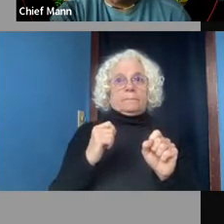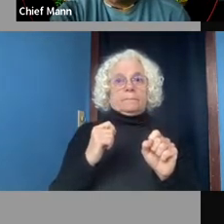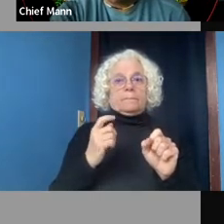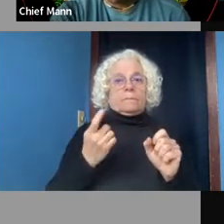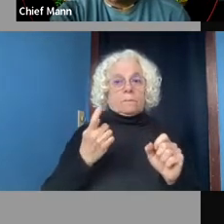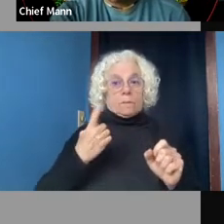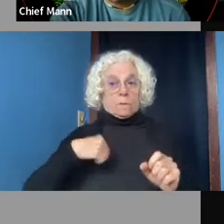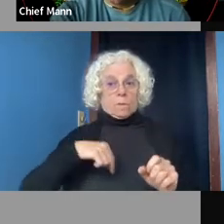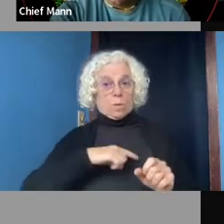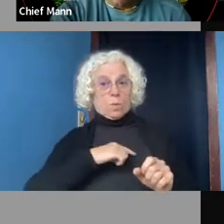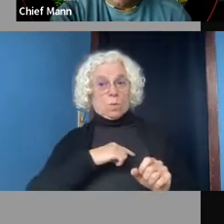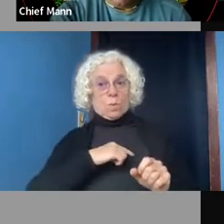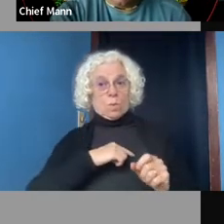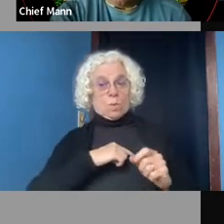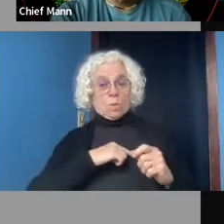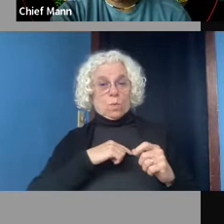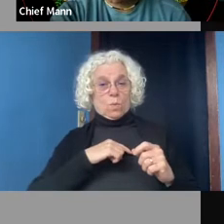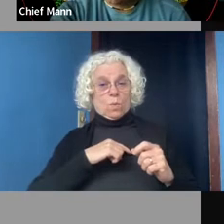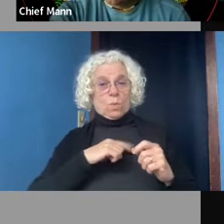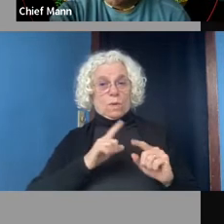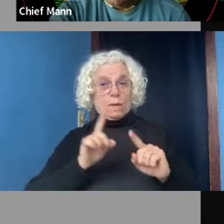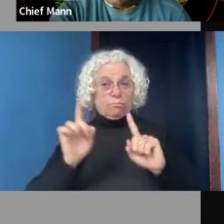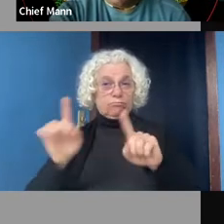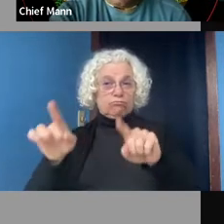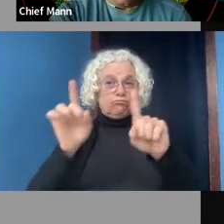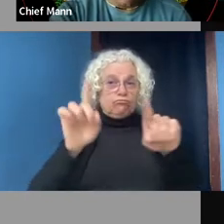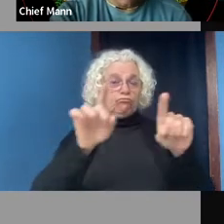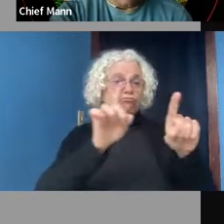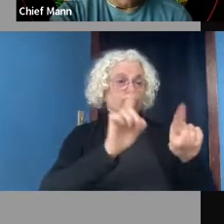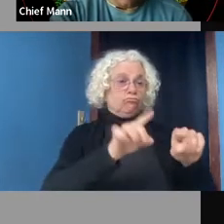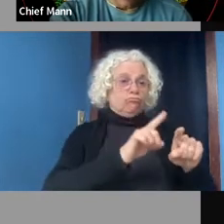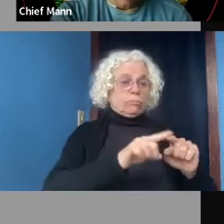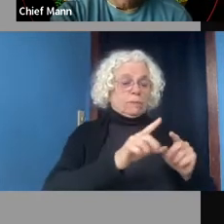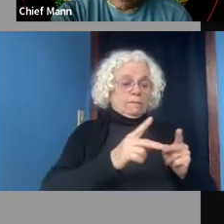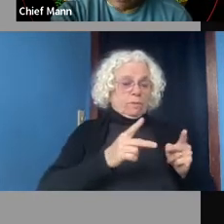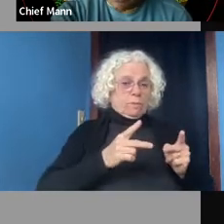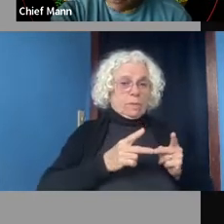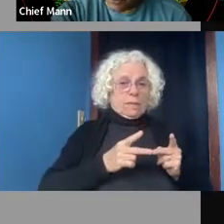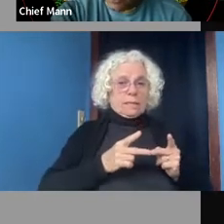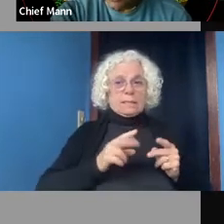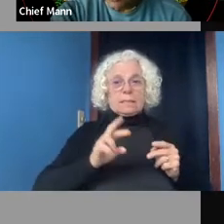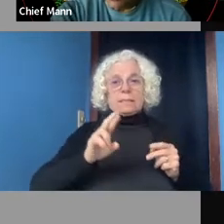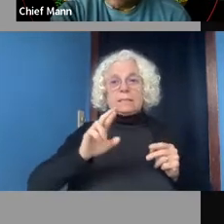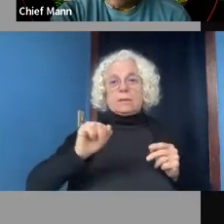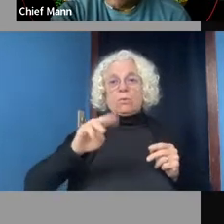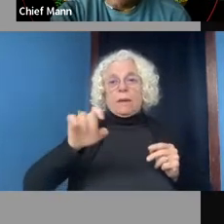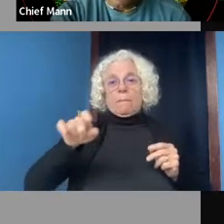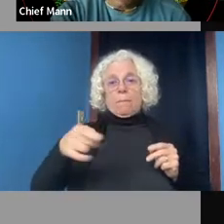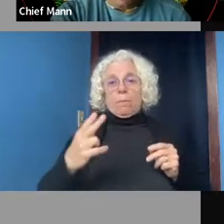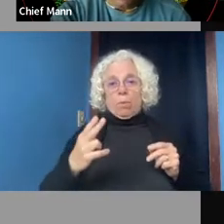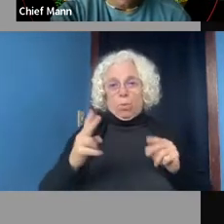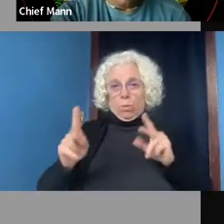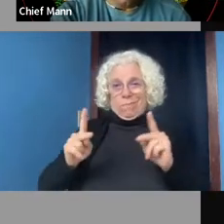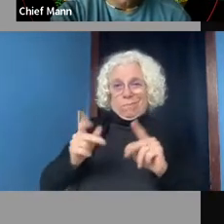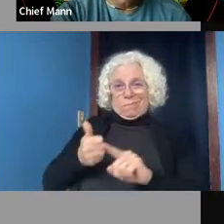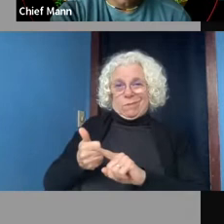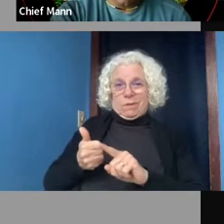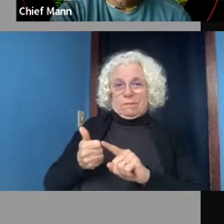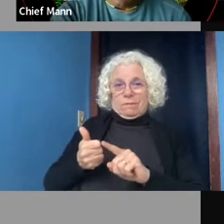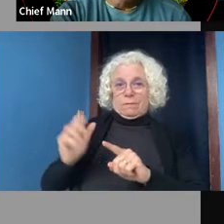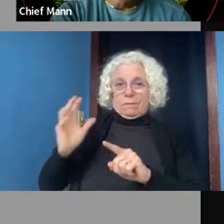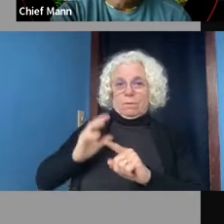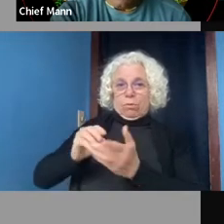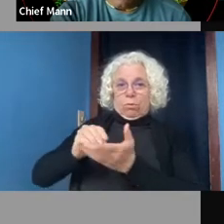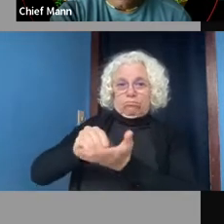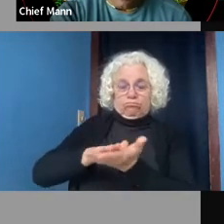travels, you know, to areas that the Ramapo have been recorded in